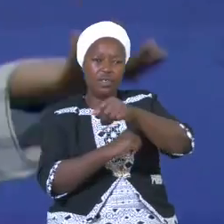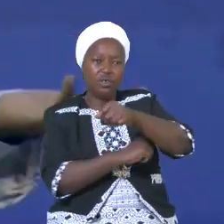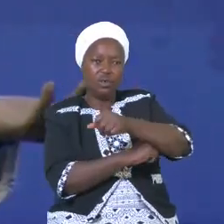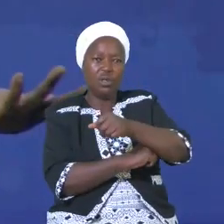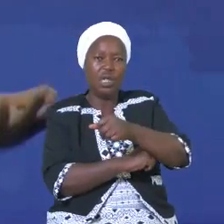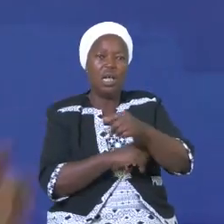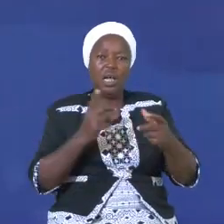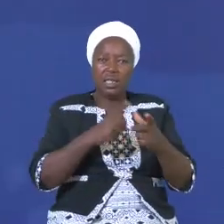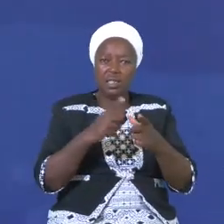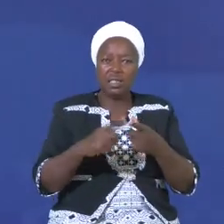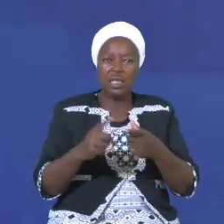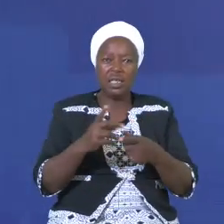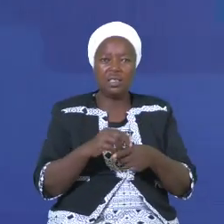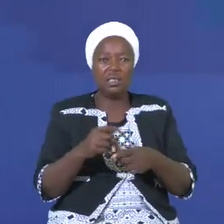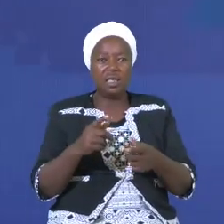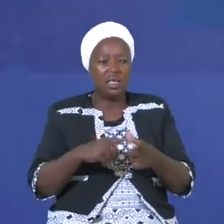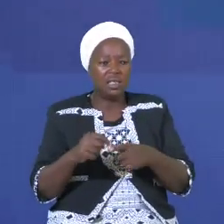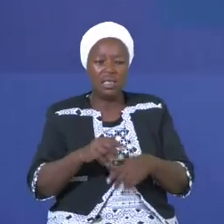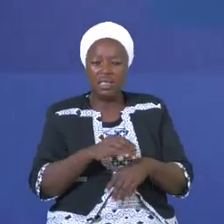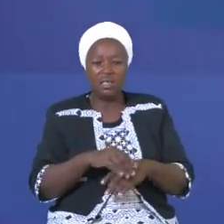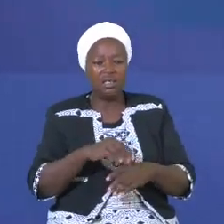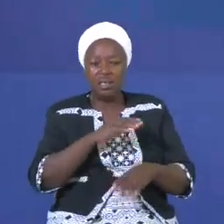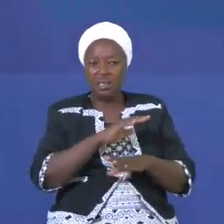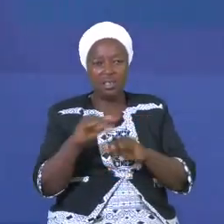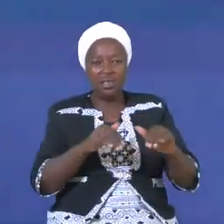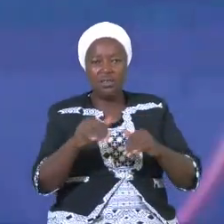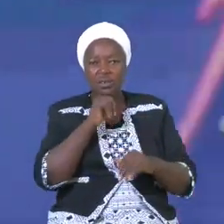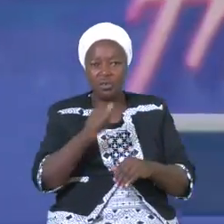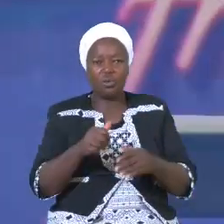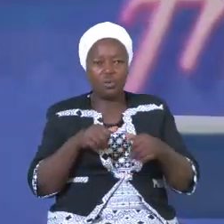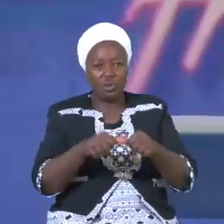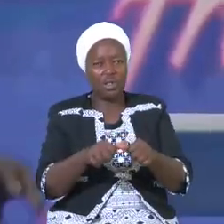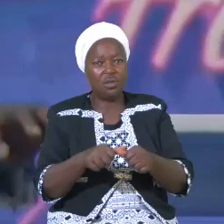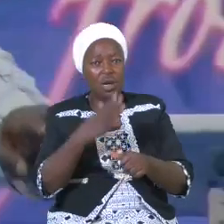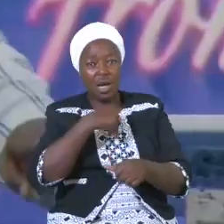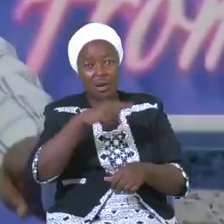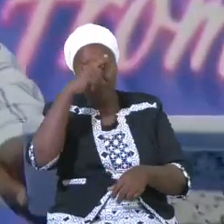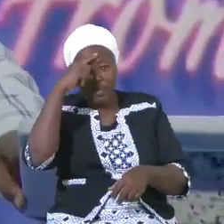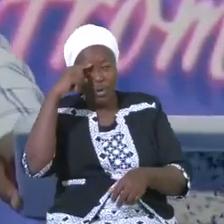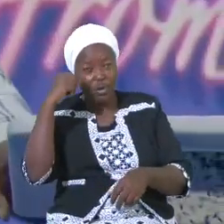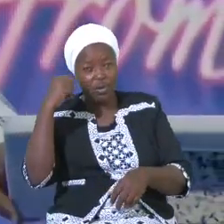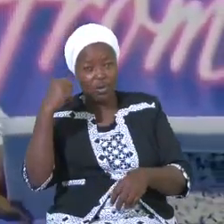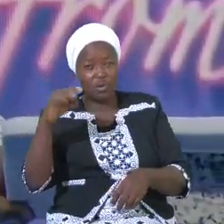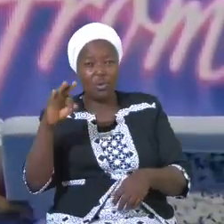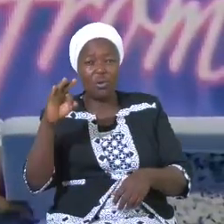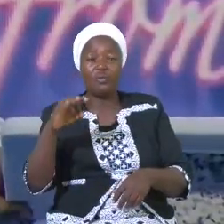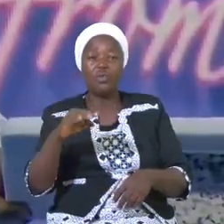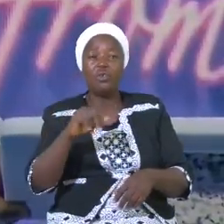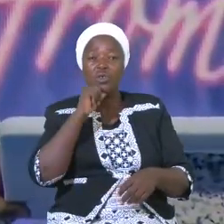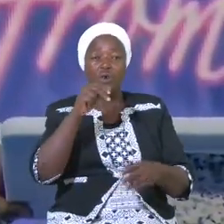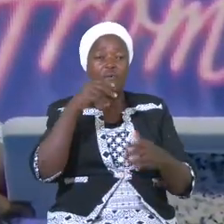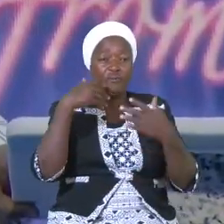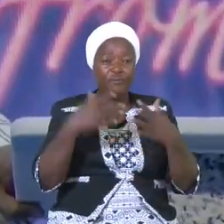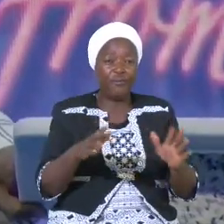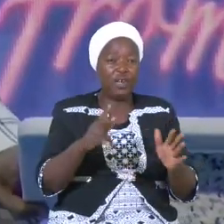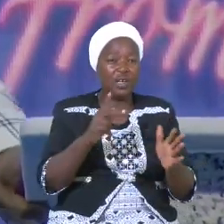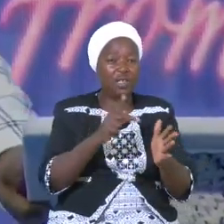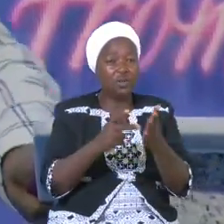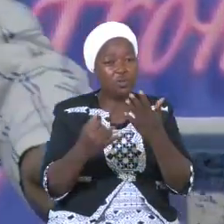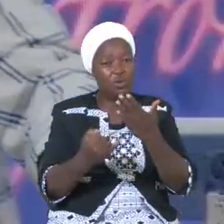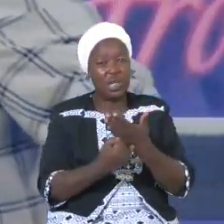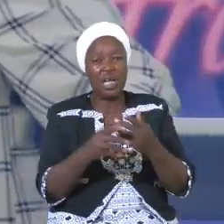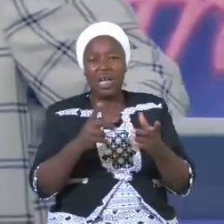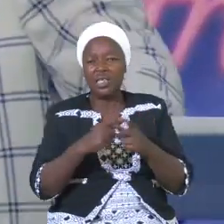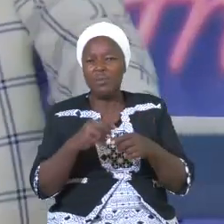but then they do not continue and they become unfinished projects and there are many people like